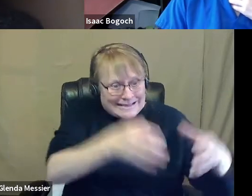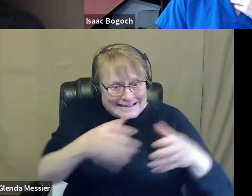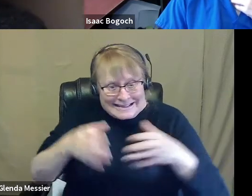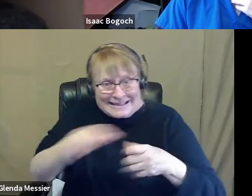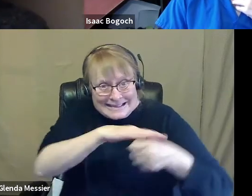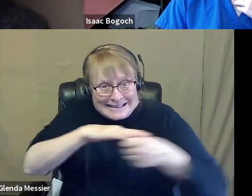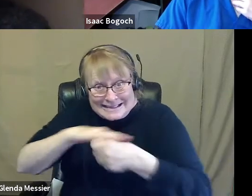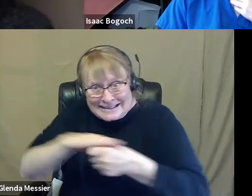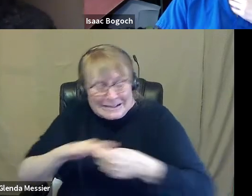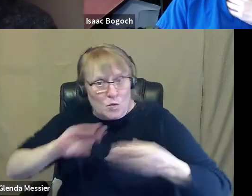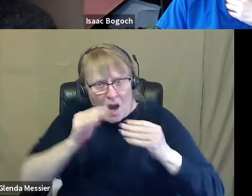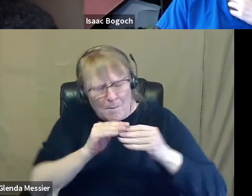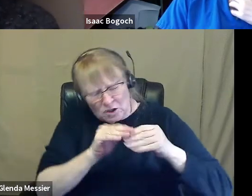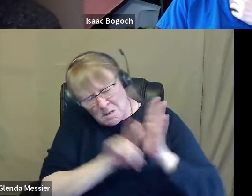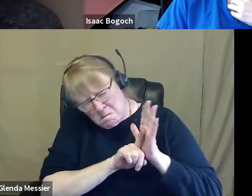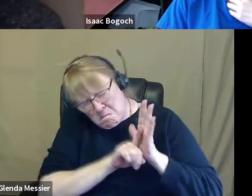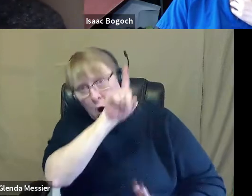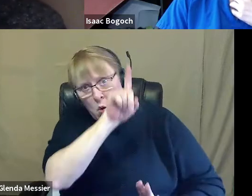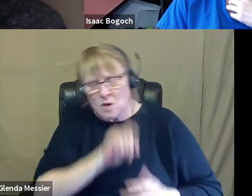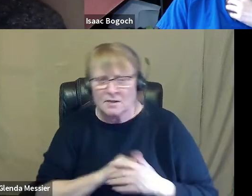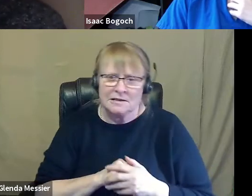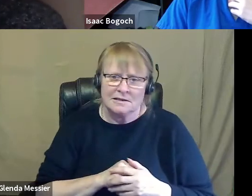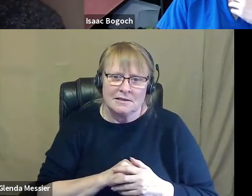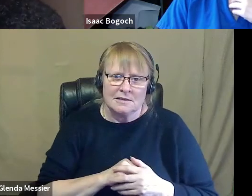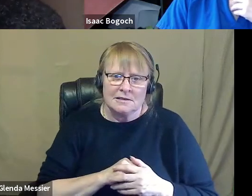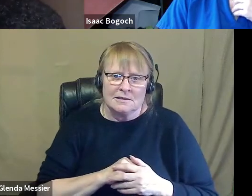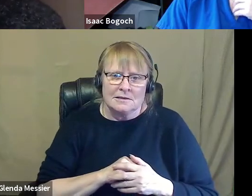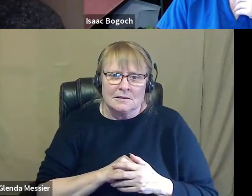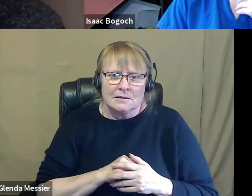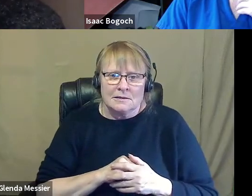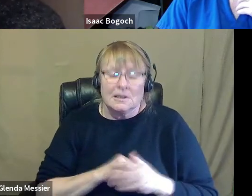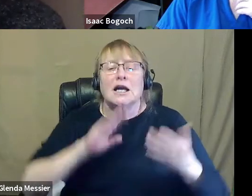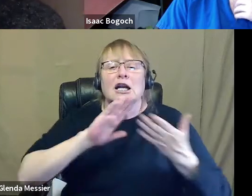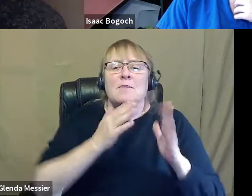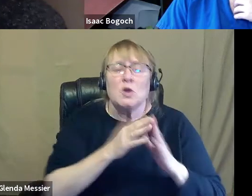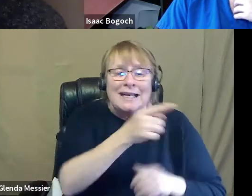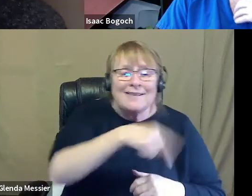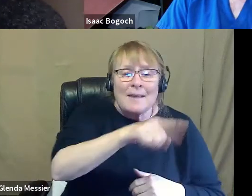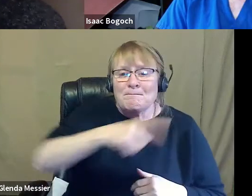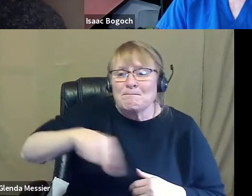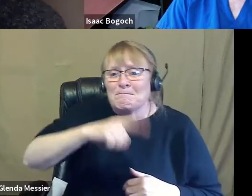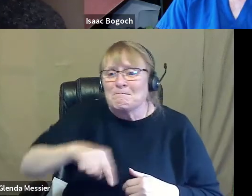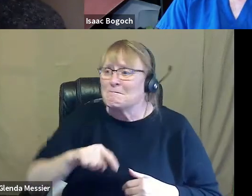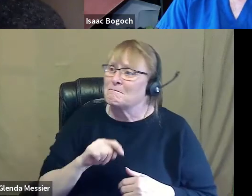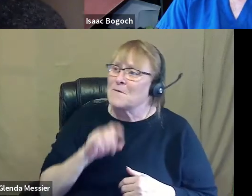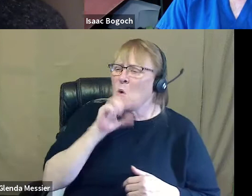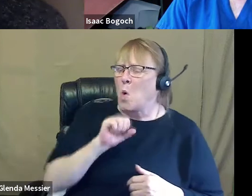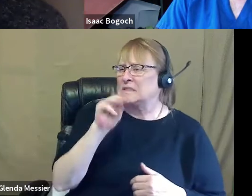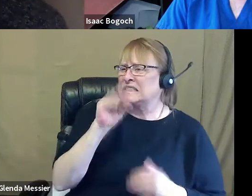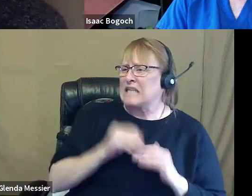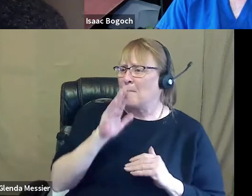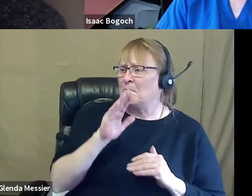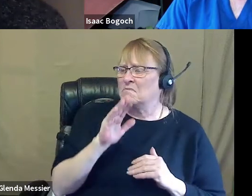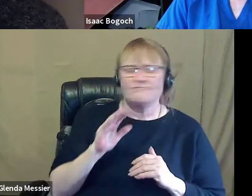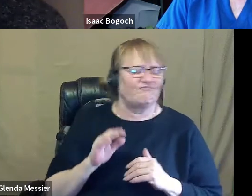COVID. What's happened is that a lot of the community sites, instead of using 60 as their threshold, if you're